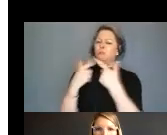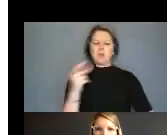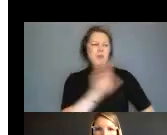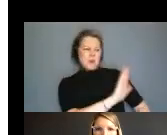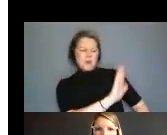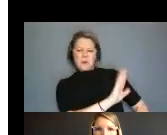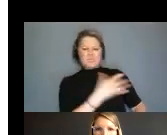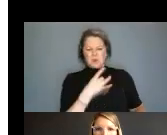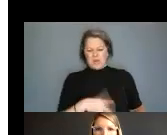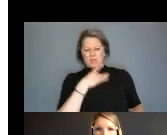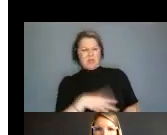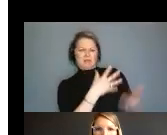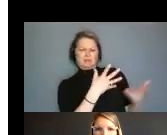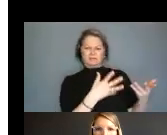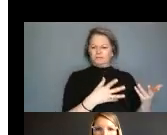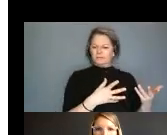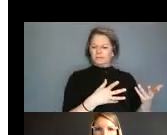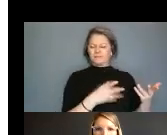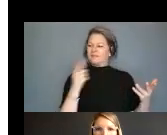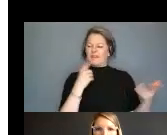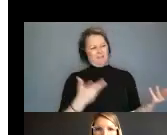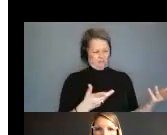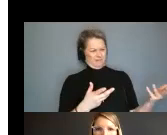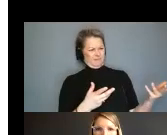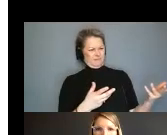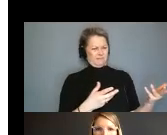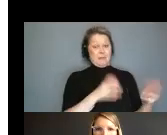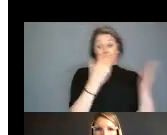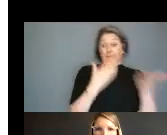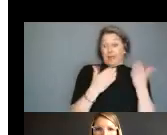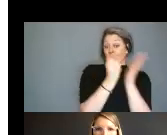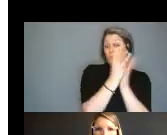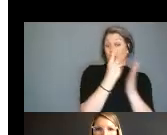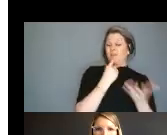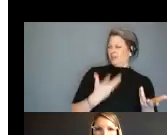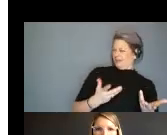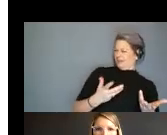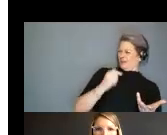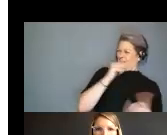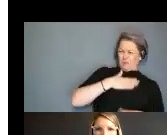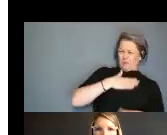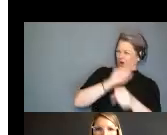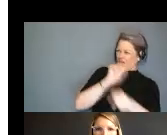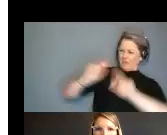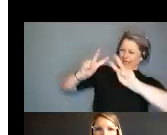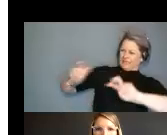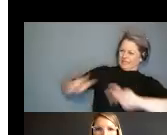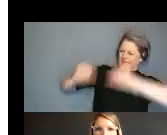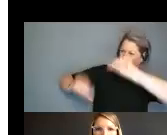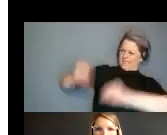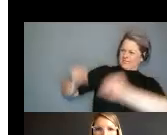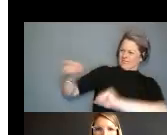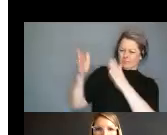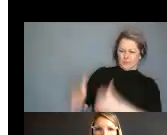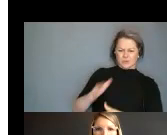A social worker may say, well, it's not really in my scope of practice to assess capacity. But what we reassure or remind